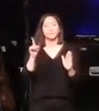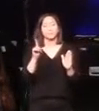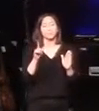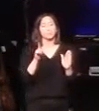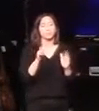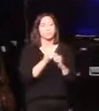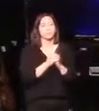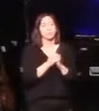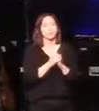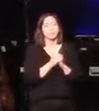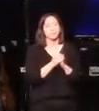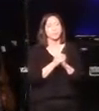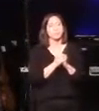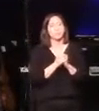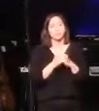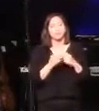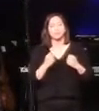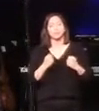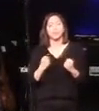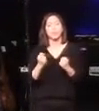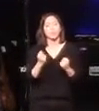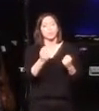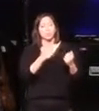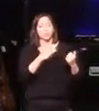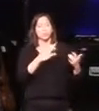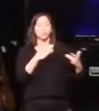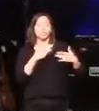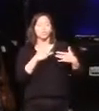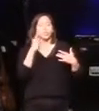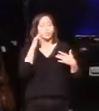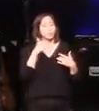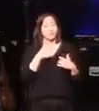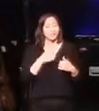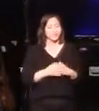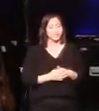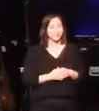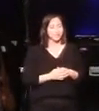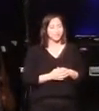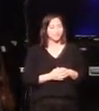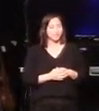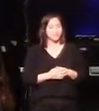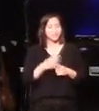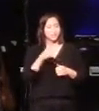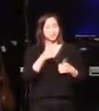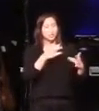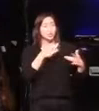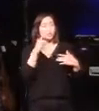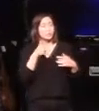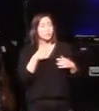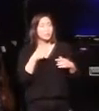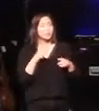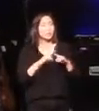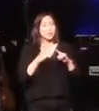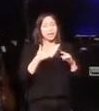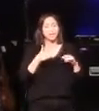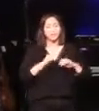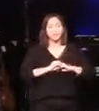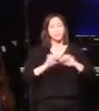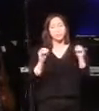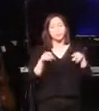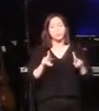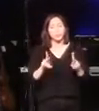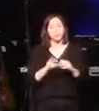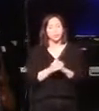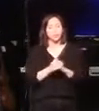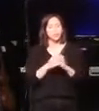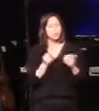me. You were indeed concerned for me, but yet you had no opportunity. So what has happened is that